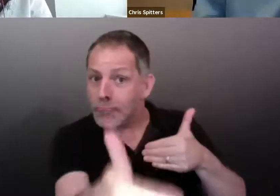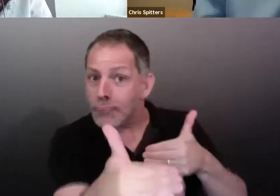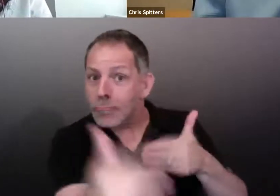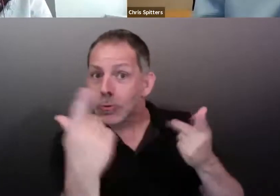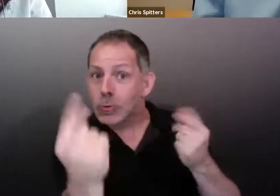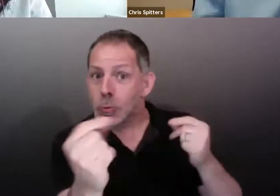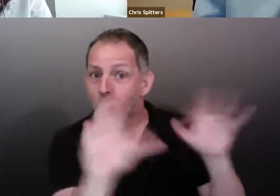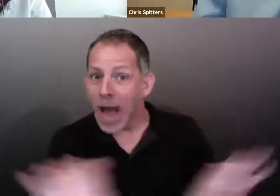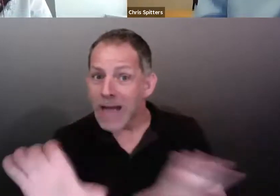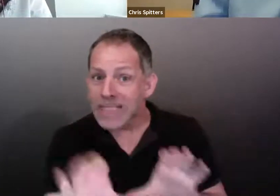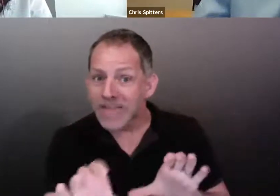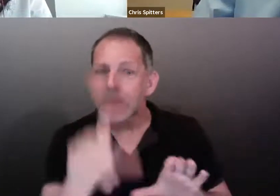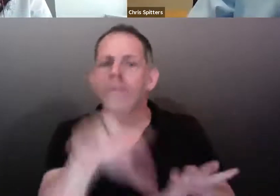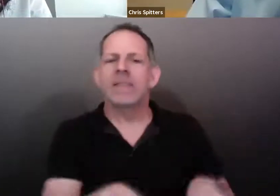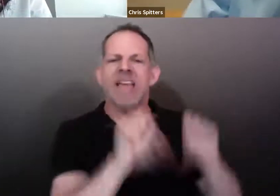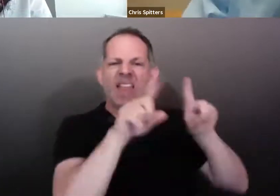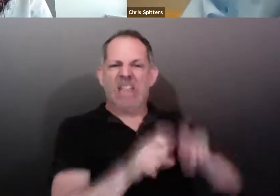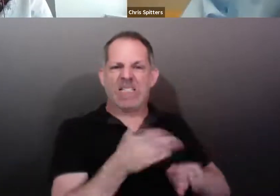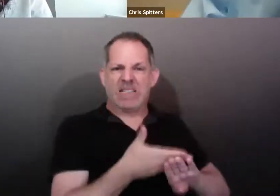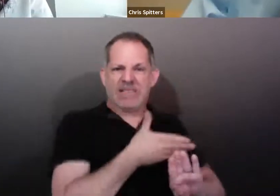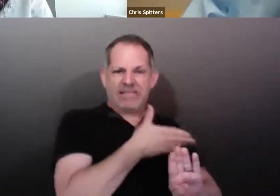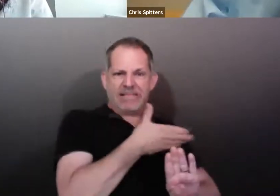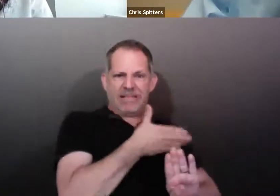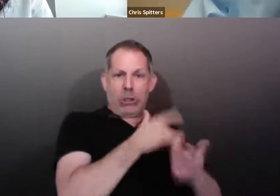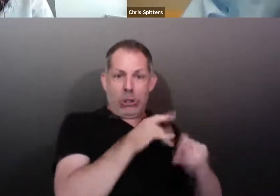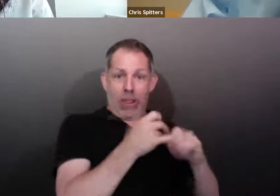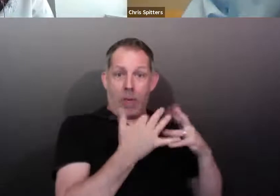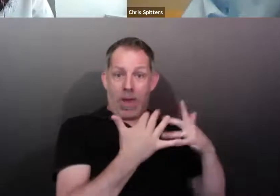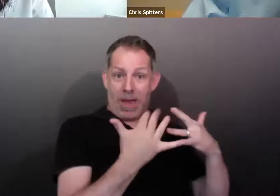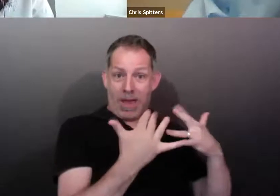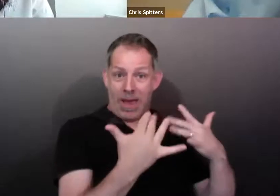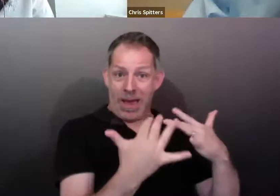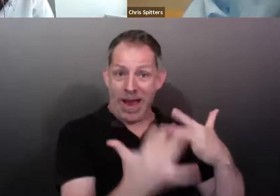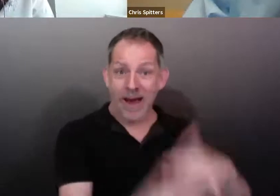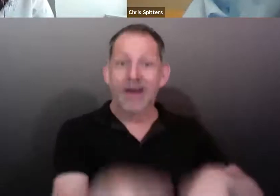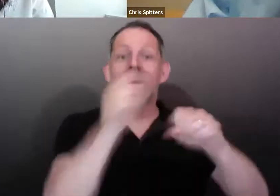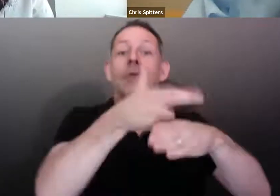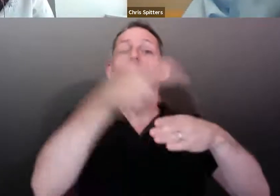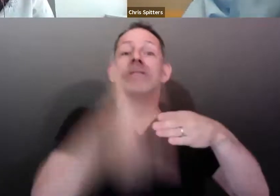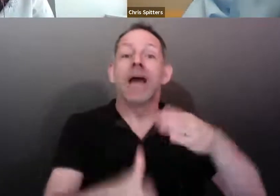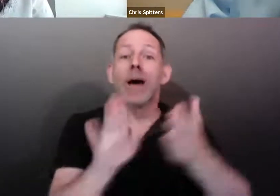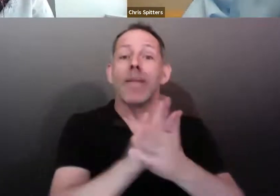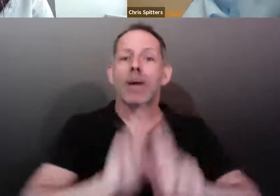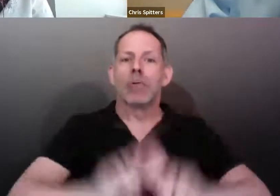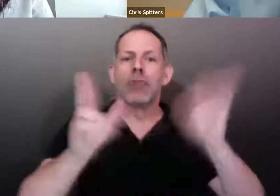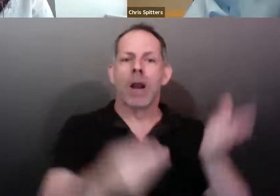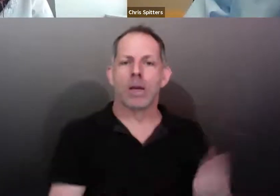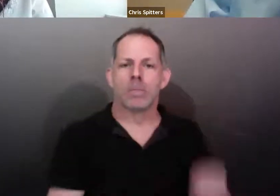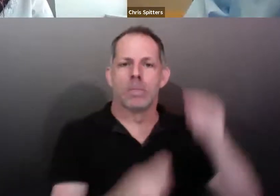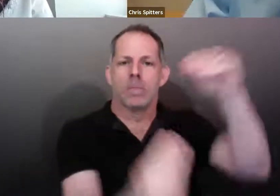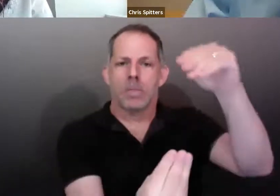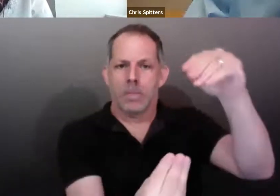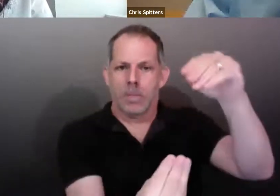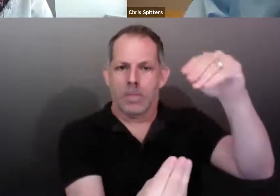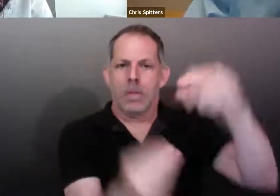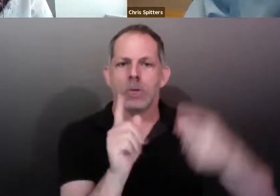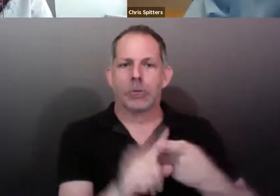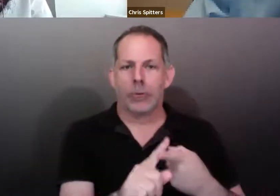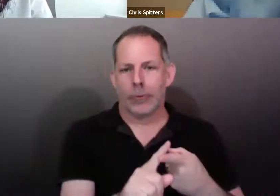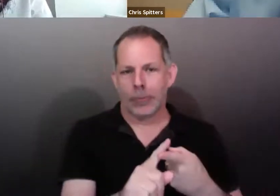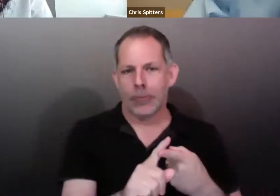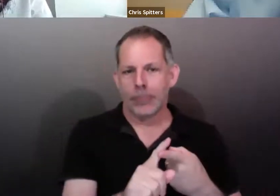you. Testing remains strongly encouraged for individuals that fit the following criteria. Anyone with the